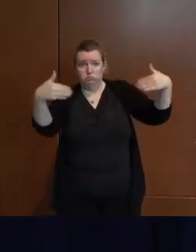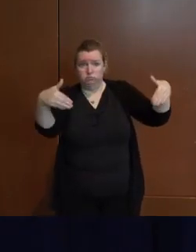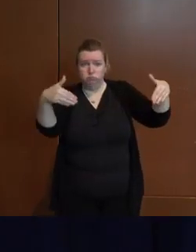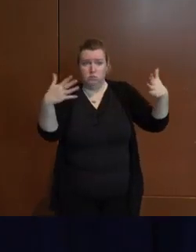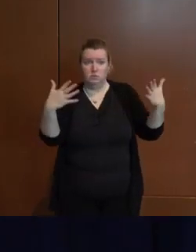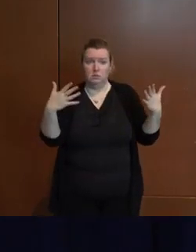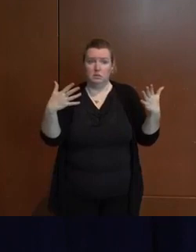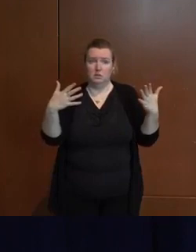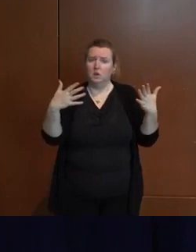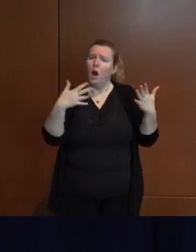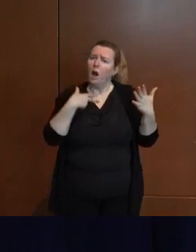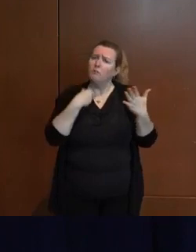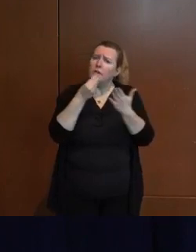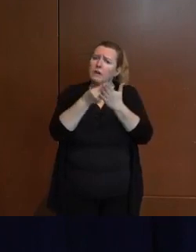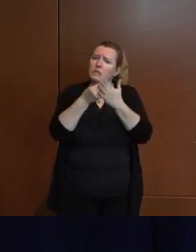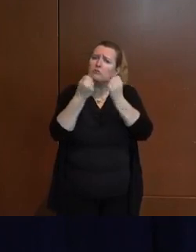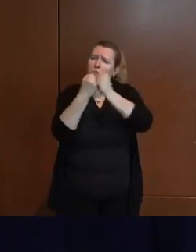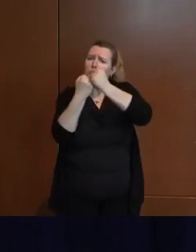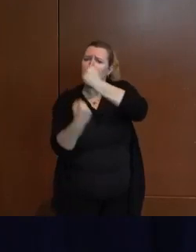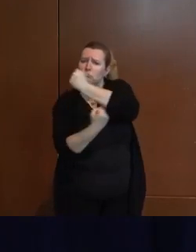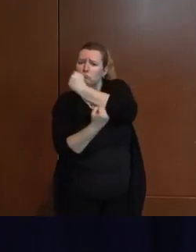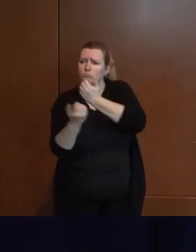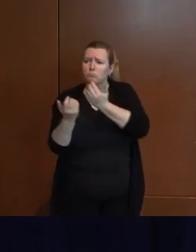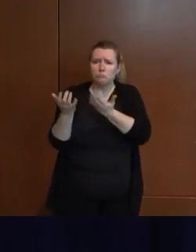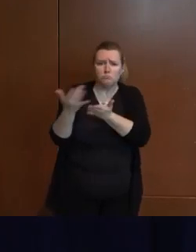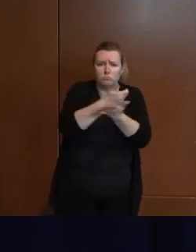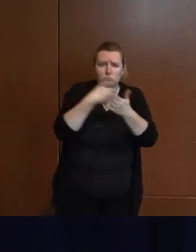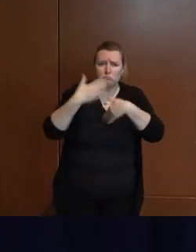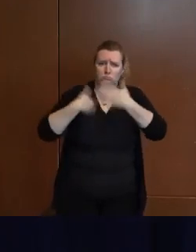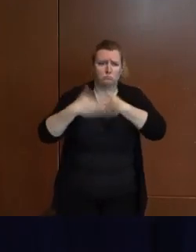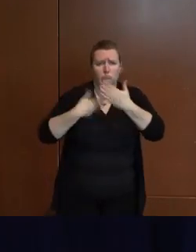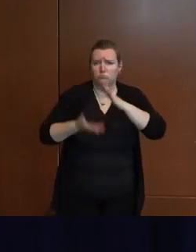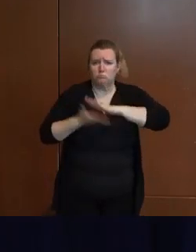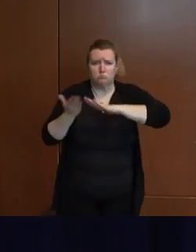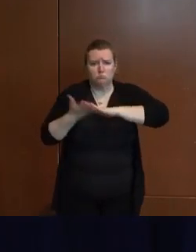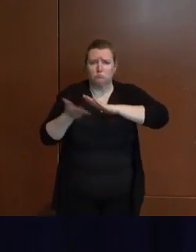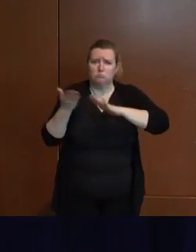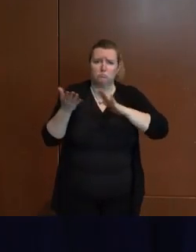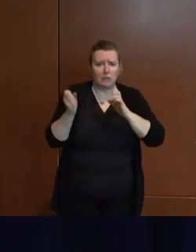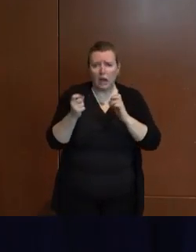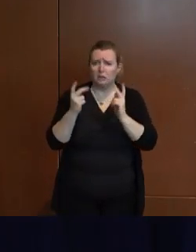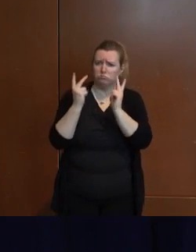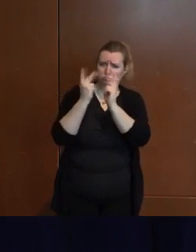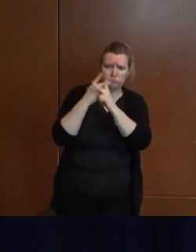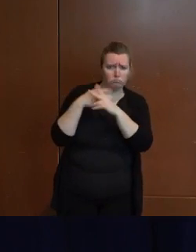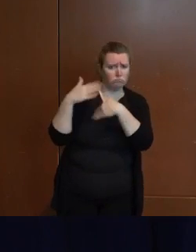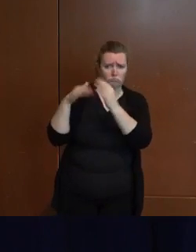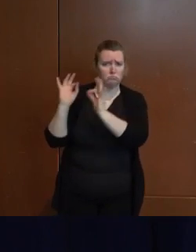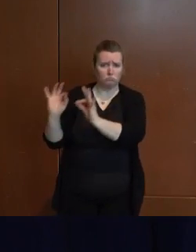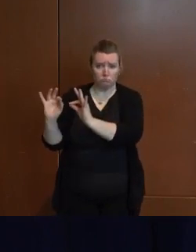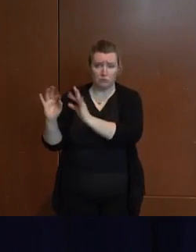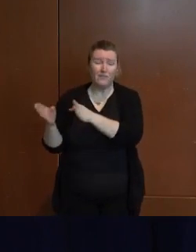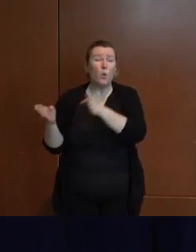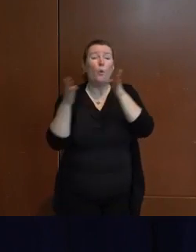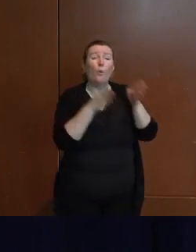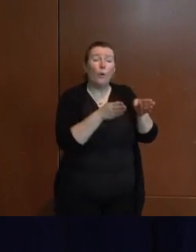that, because most of them have insurance, they would be paid for. But the impact of